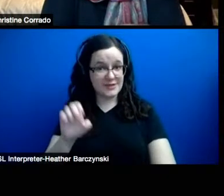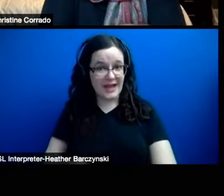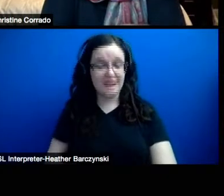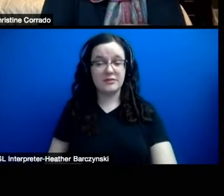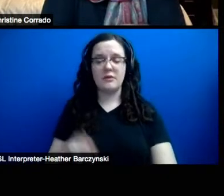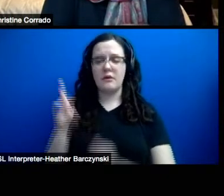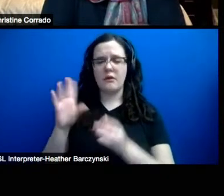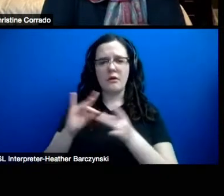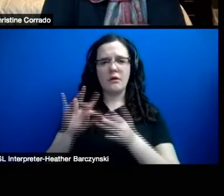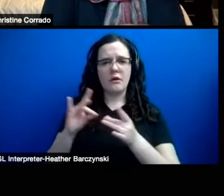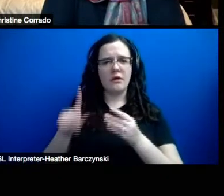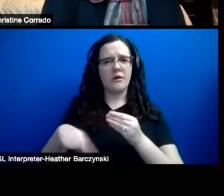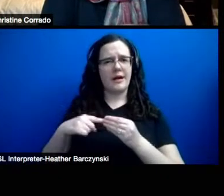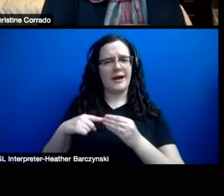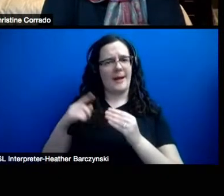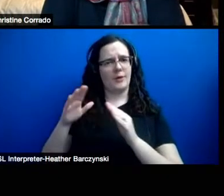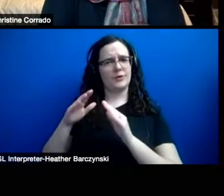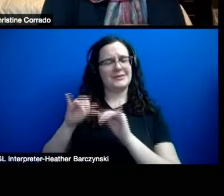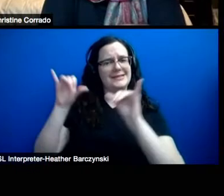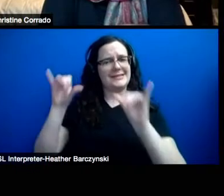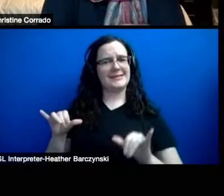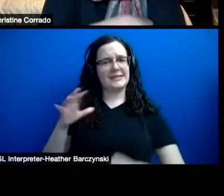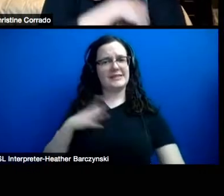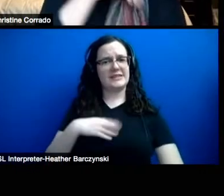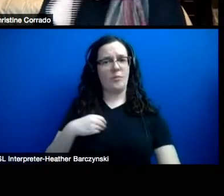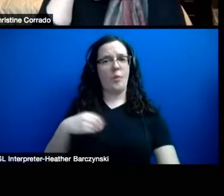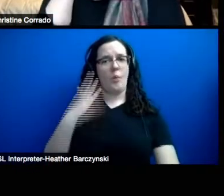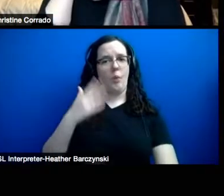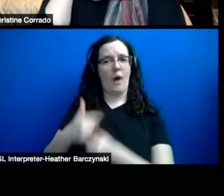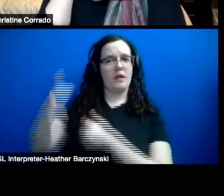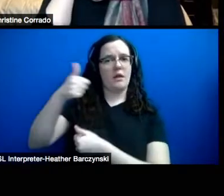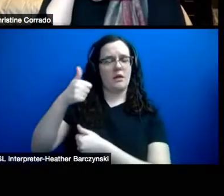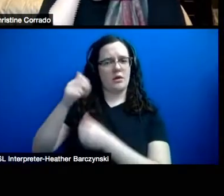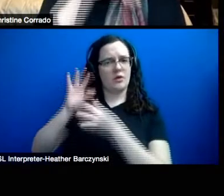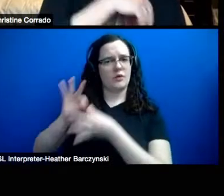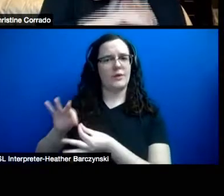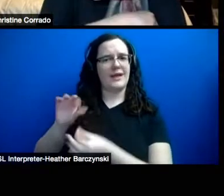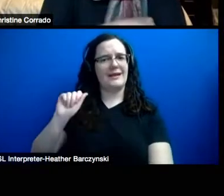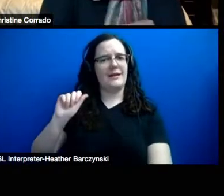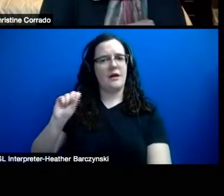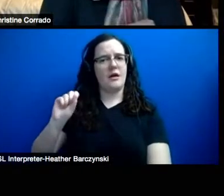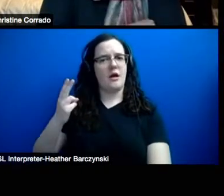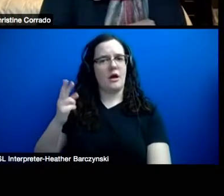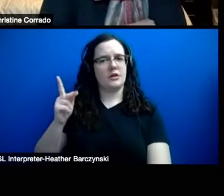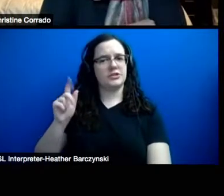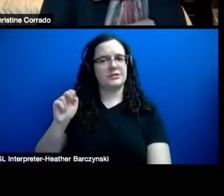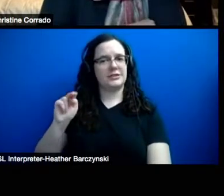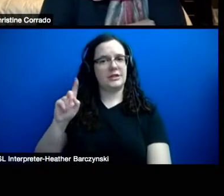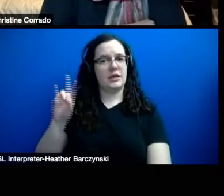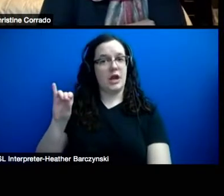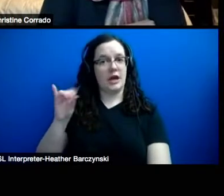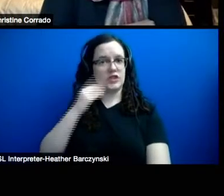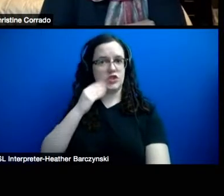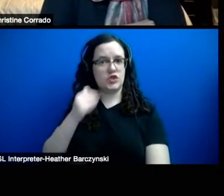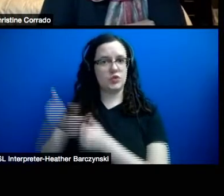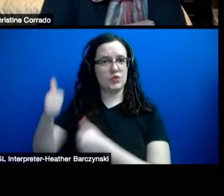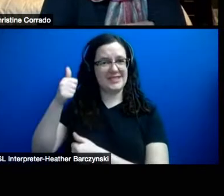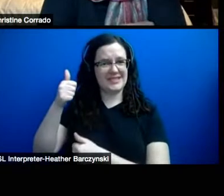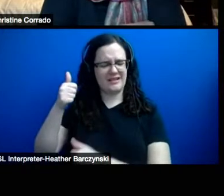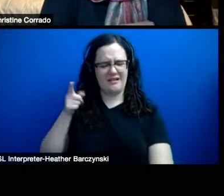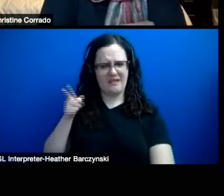referencing a system of white supremacy tied to Ashkenazi Jews, among others, were